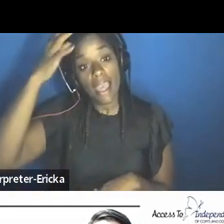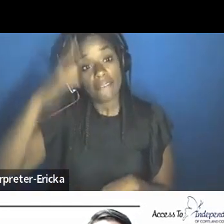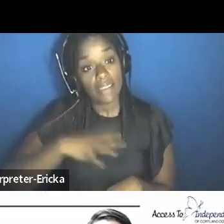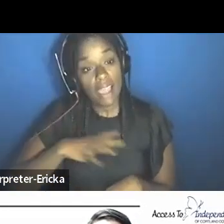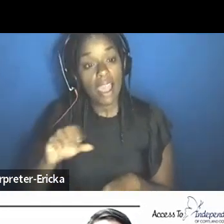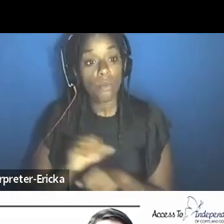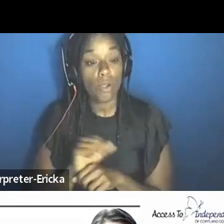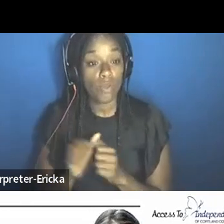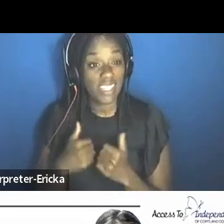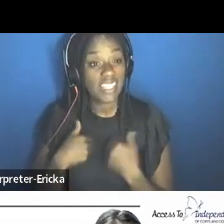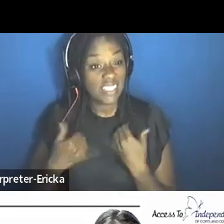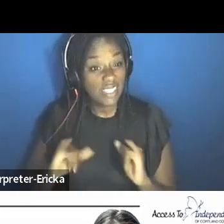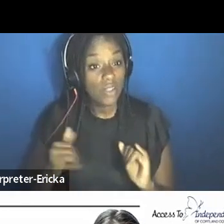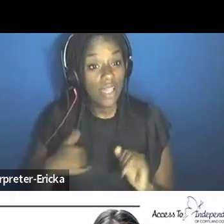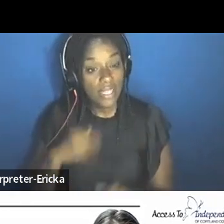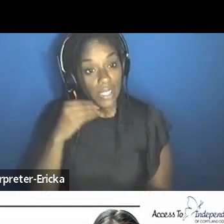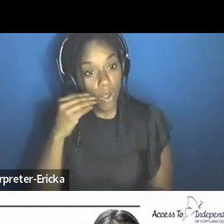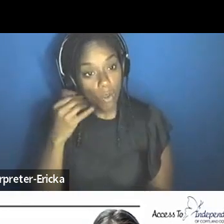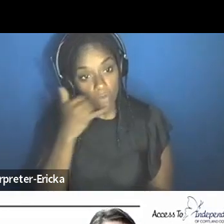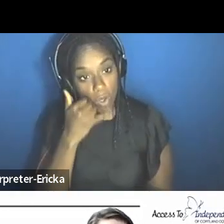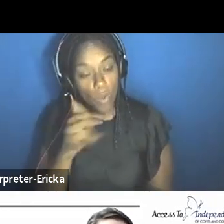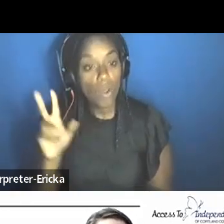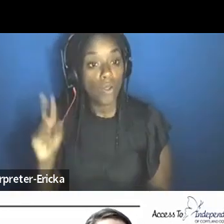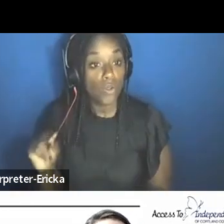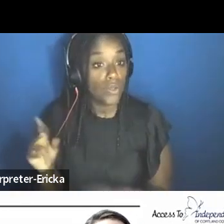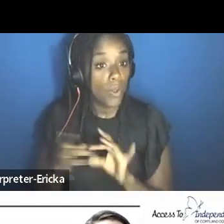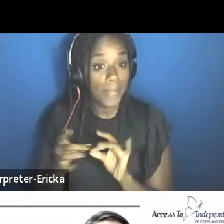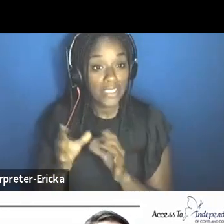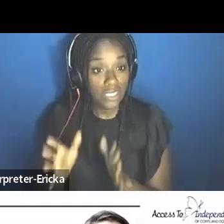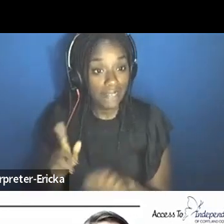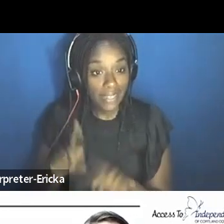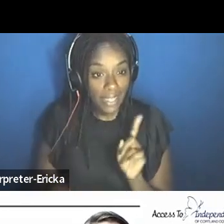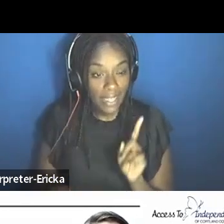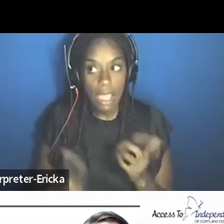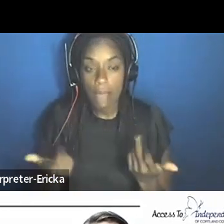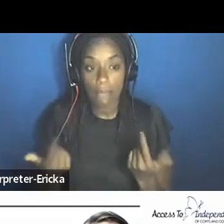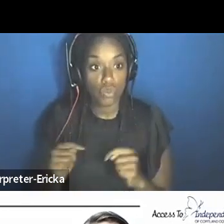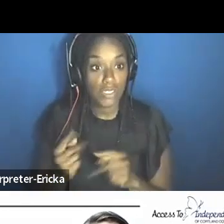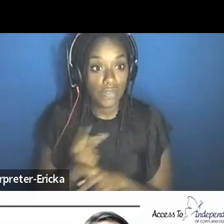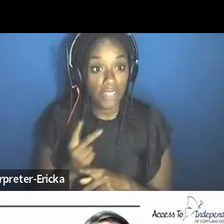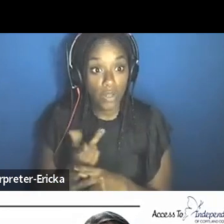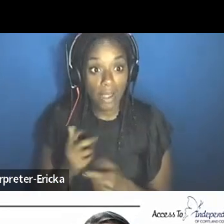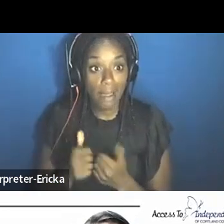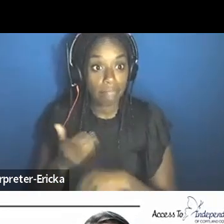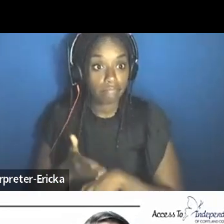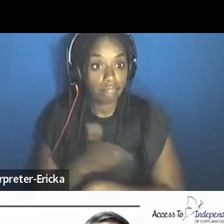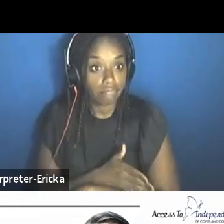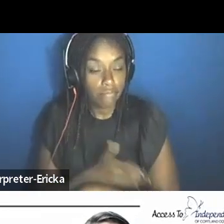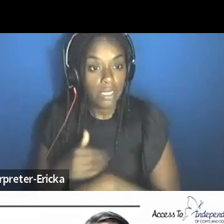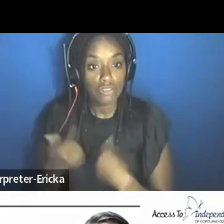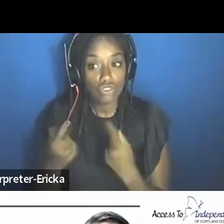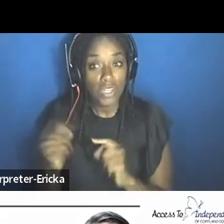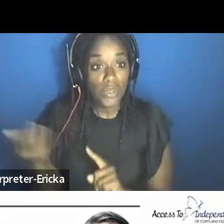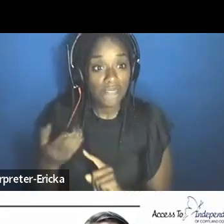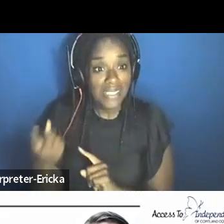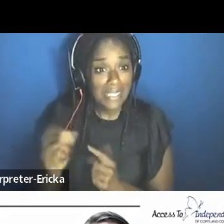landline phone and no voicemail. And it's like, I'm trying to figure out with him how we can make this better, right? And so it's like trying to convince them, how do